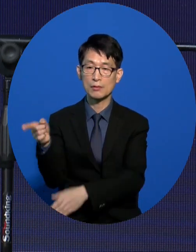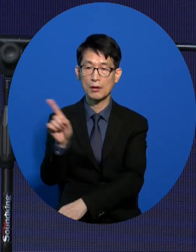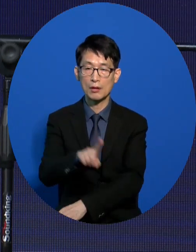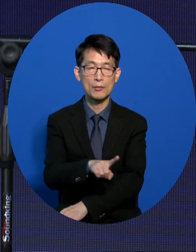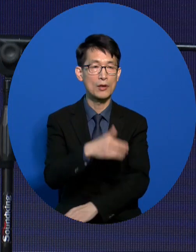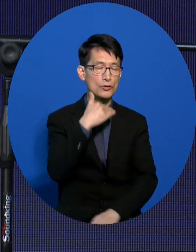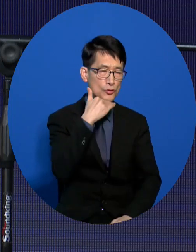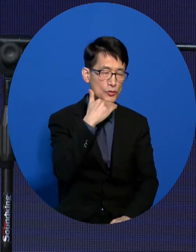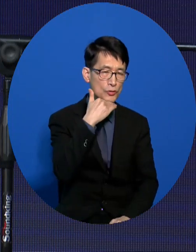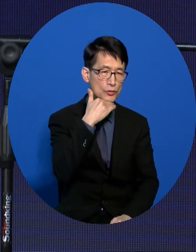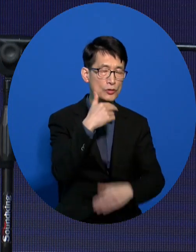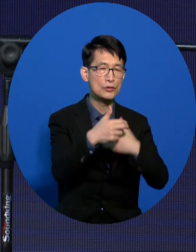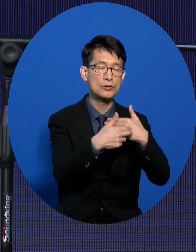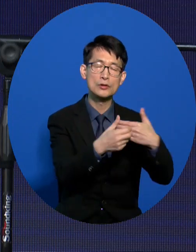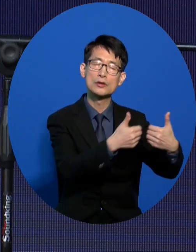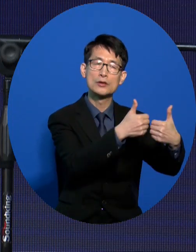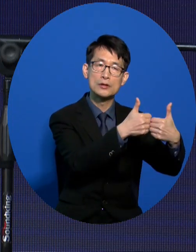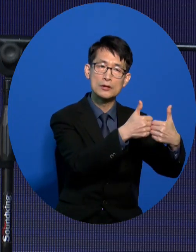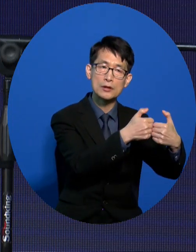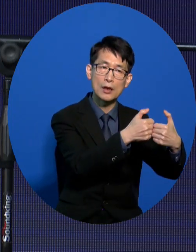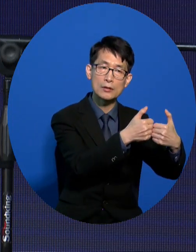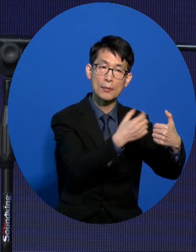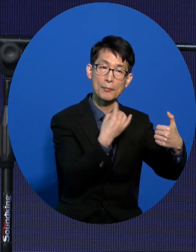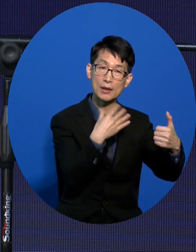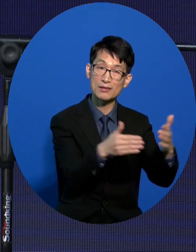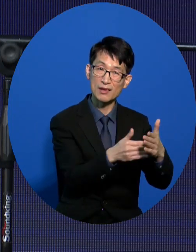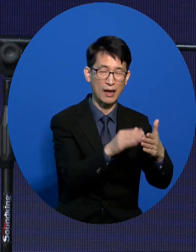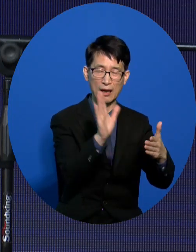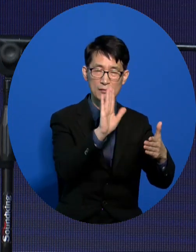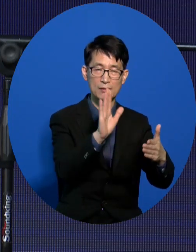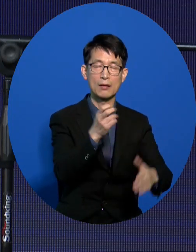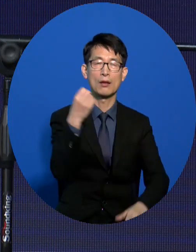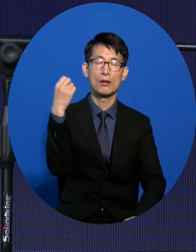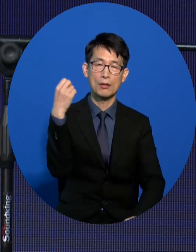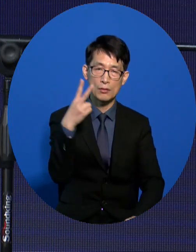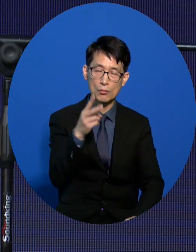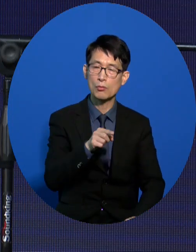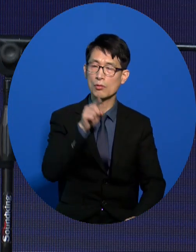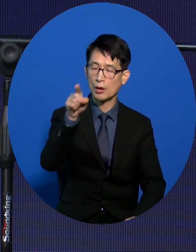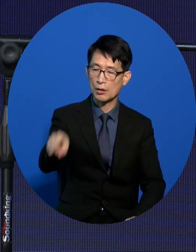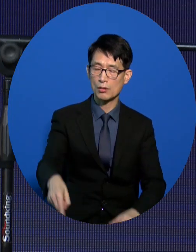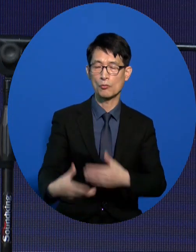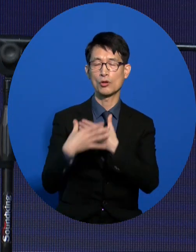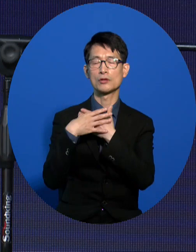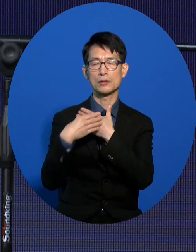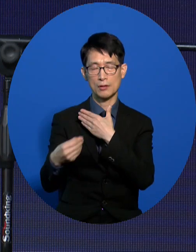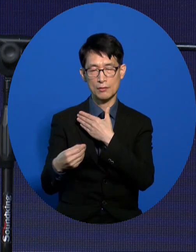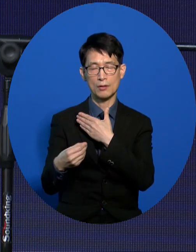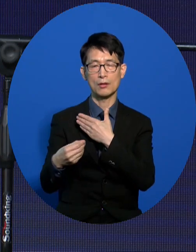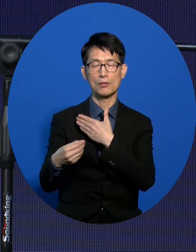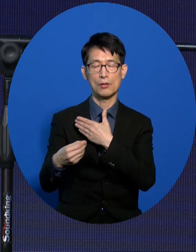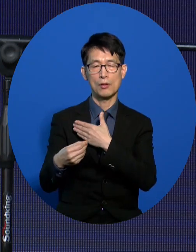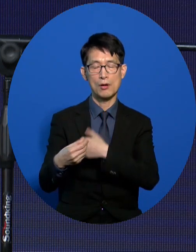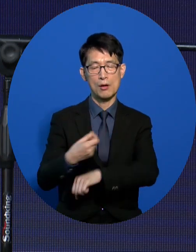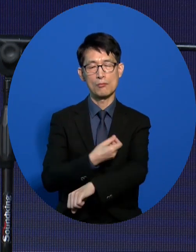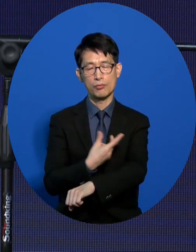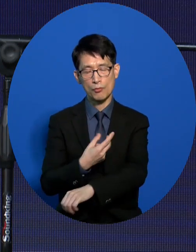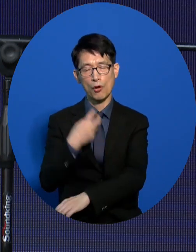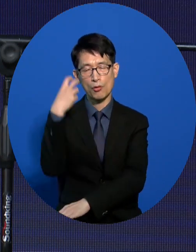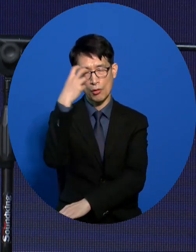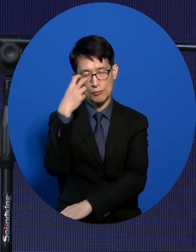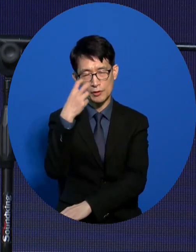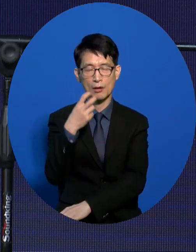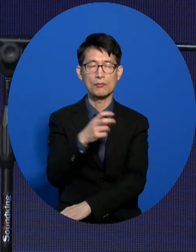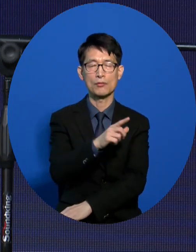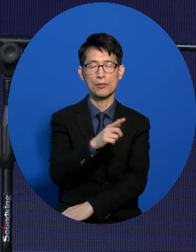point on, go to the doctor, and then you have to consult with the doctor, and you have to take x-rays, for